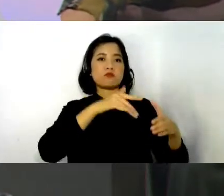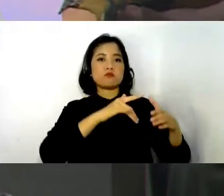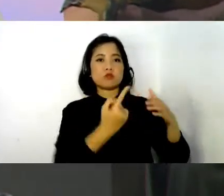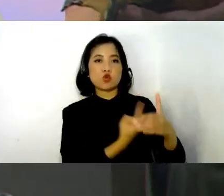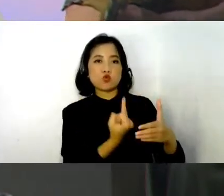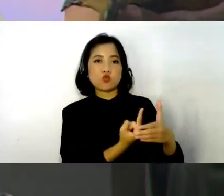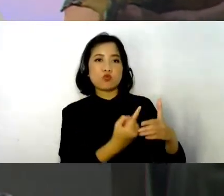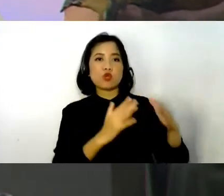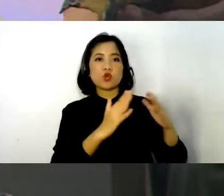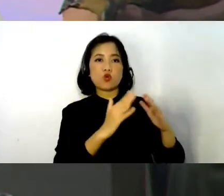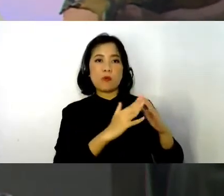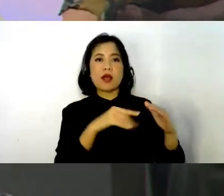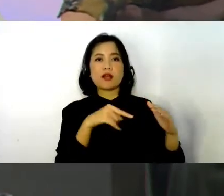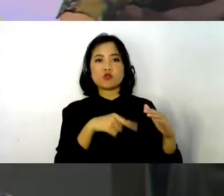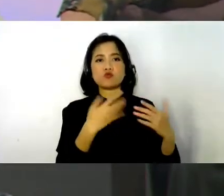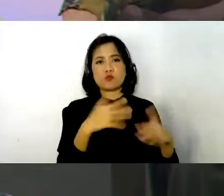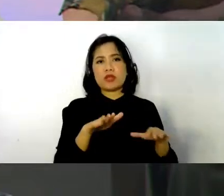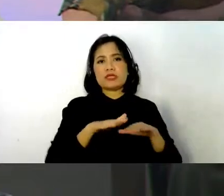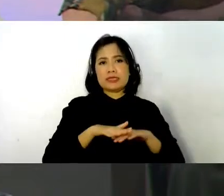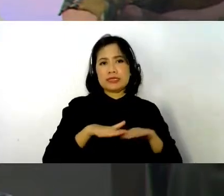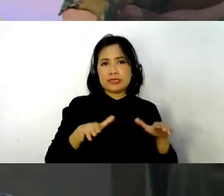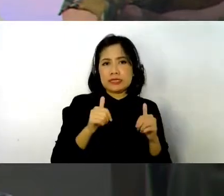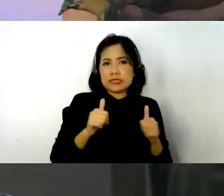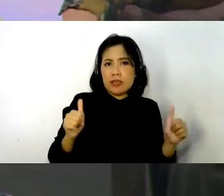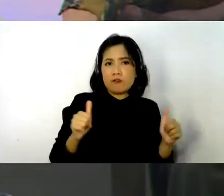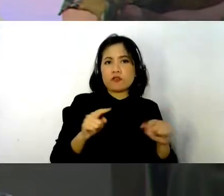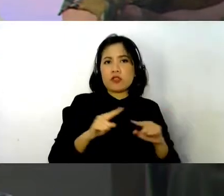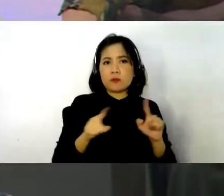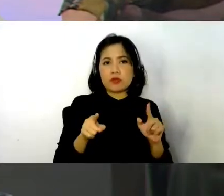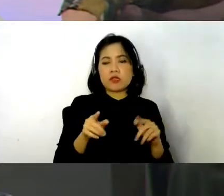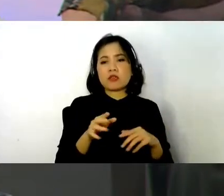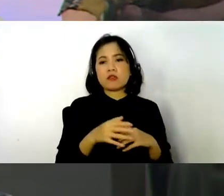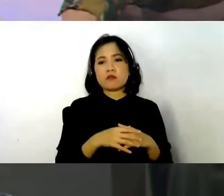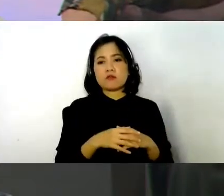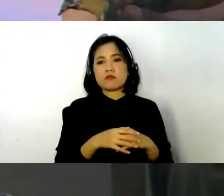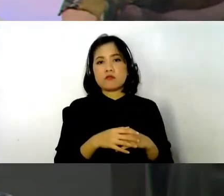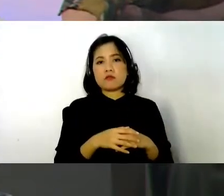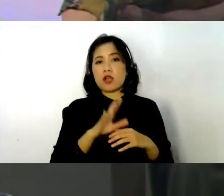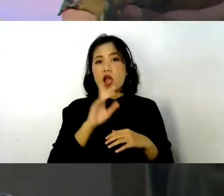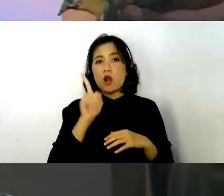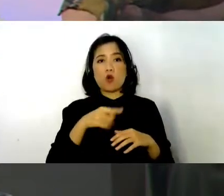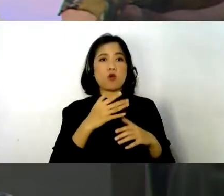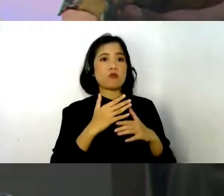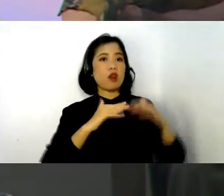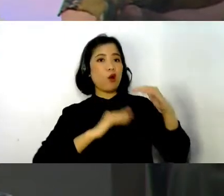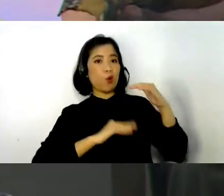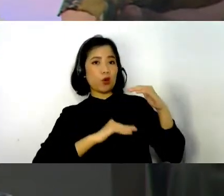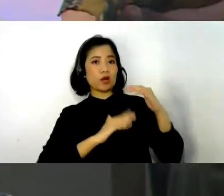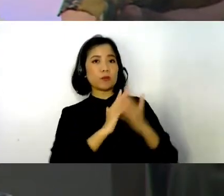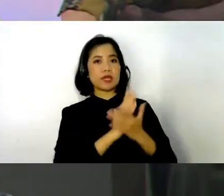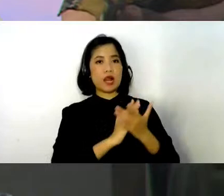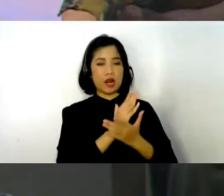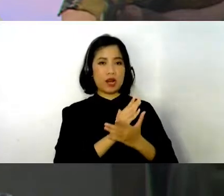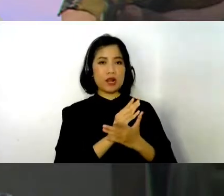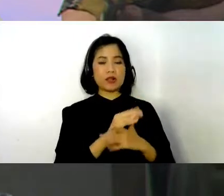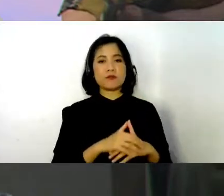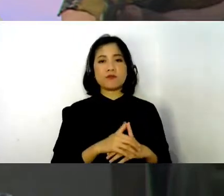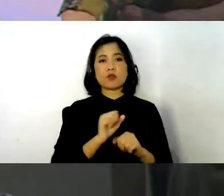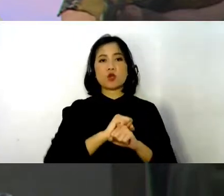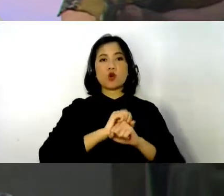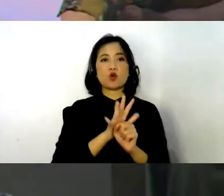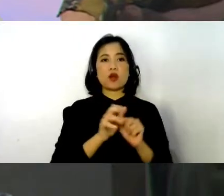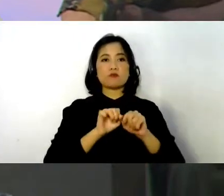how to make their people prosperity. I mean, how to create prosperity for the people. Because, you know, what they're complaining